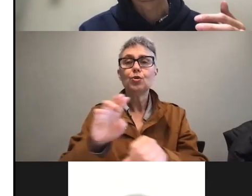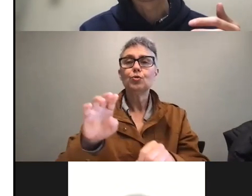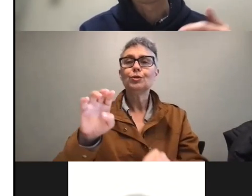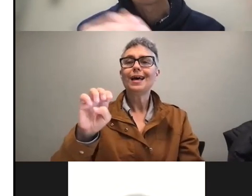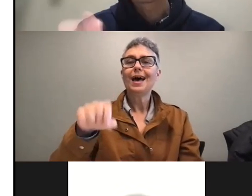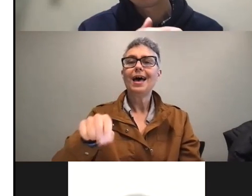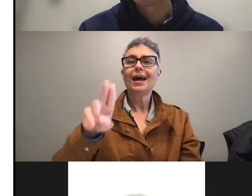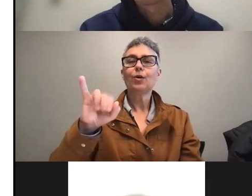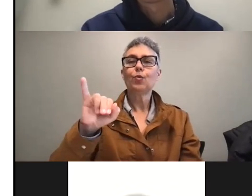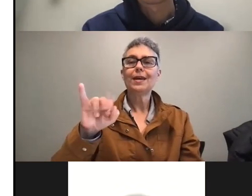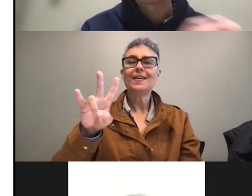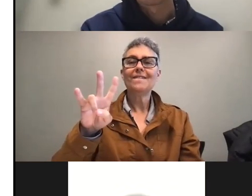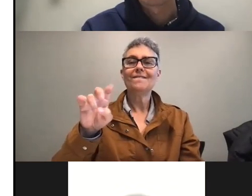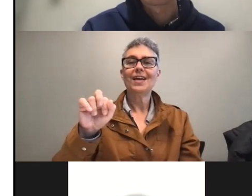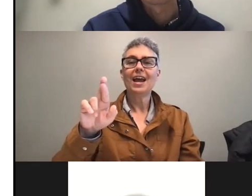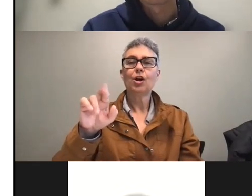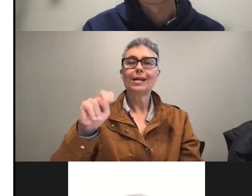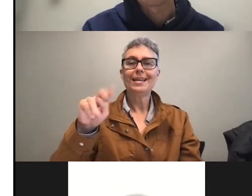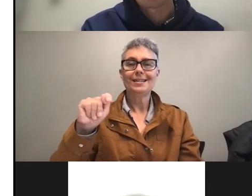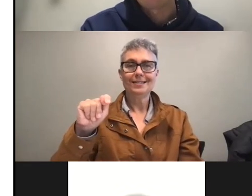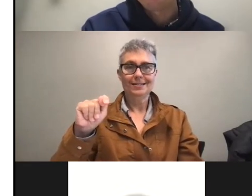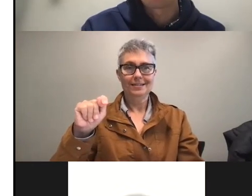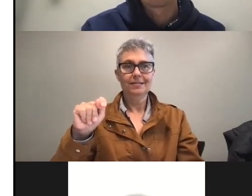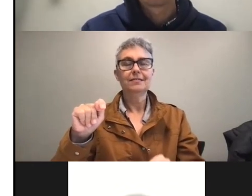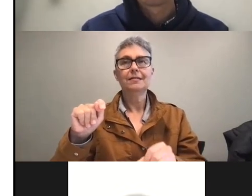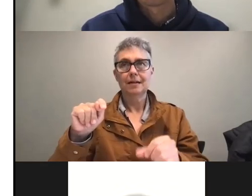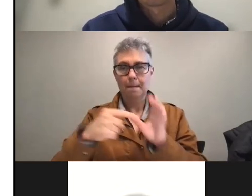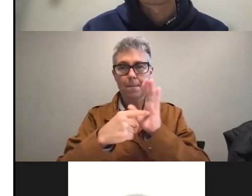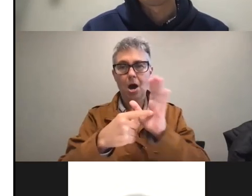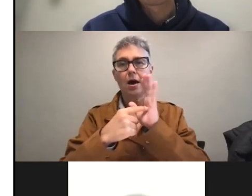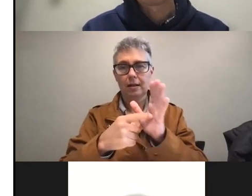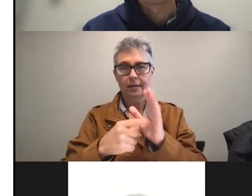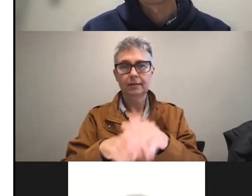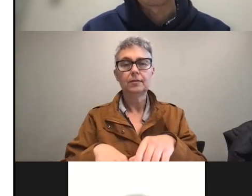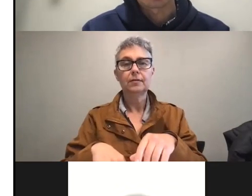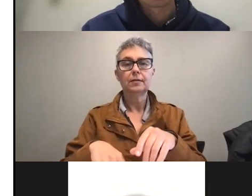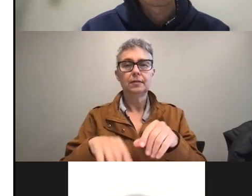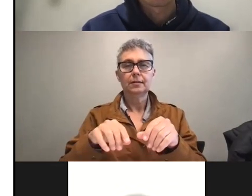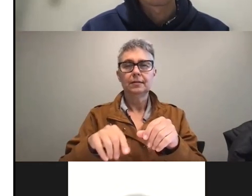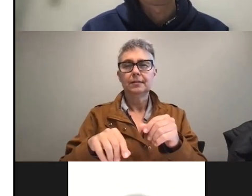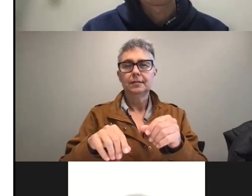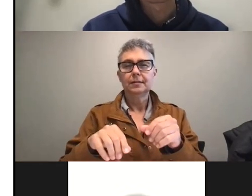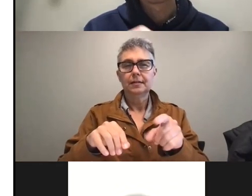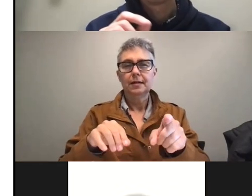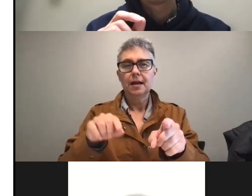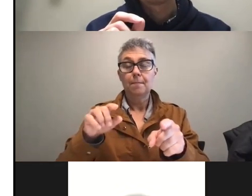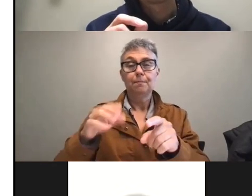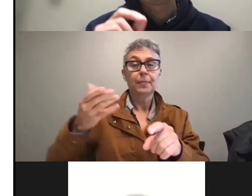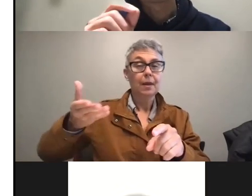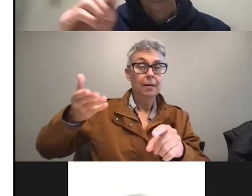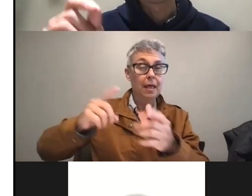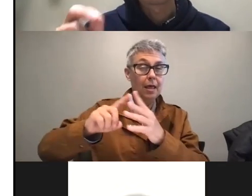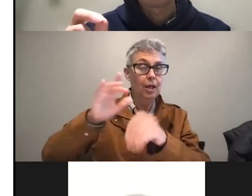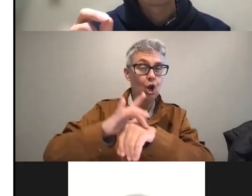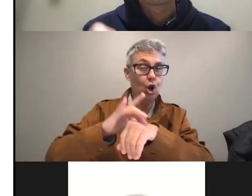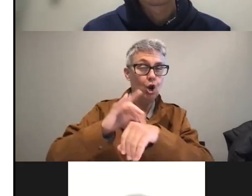This RefineGNN model that I showed showed before in the first part of the talk, it predicts the